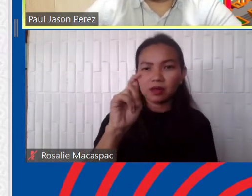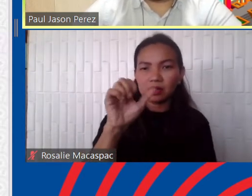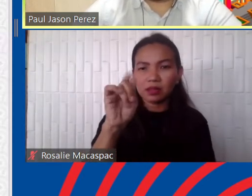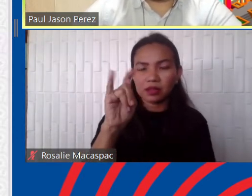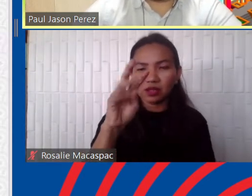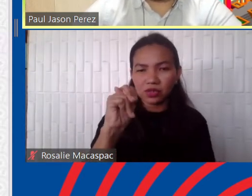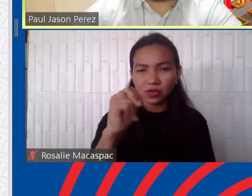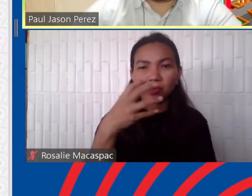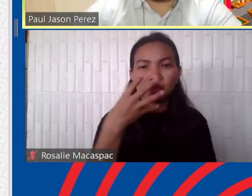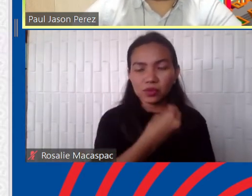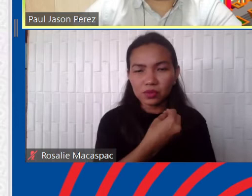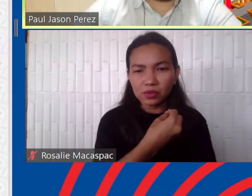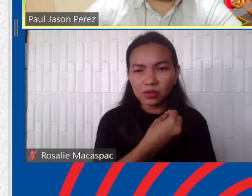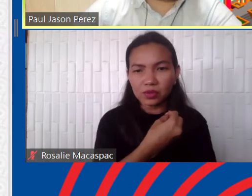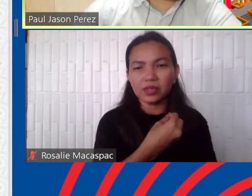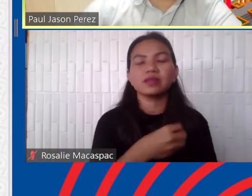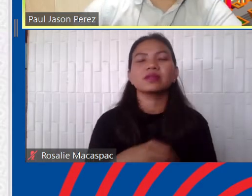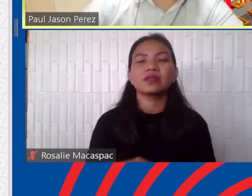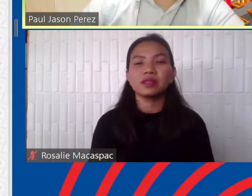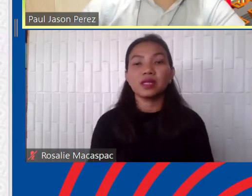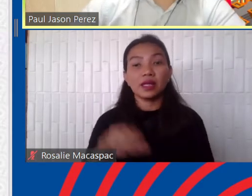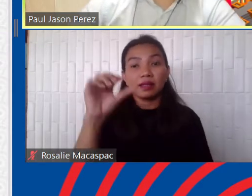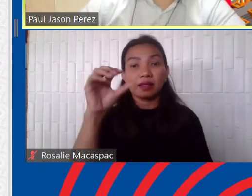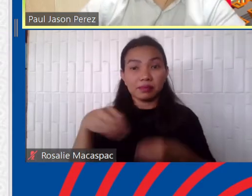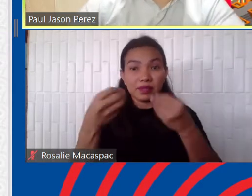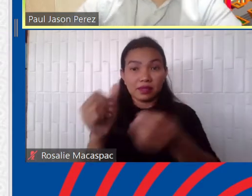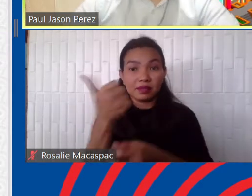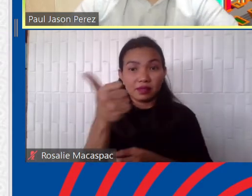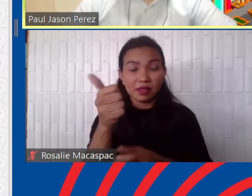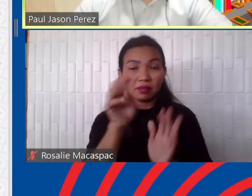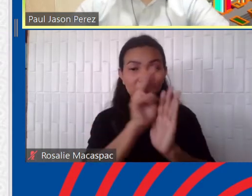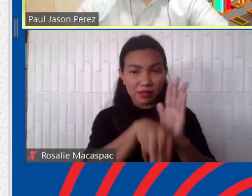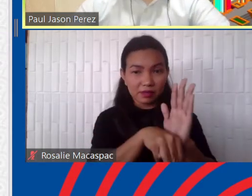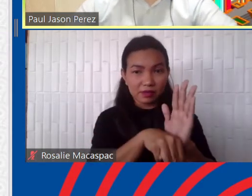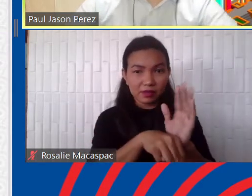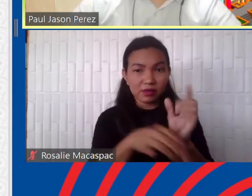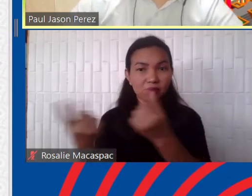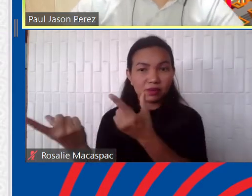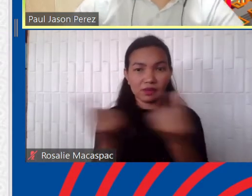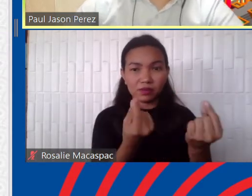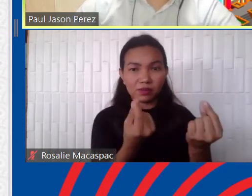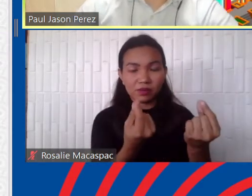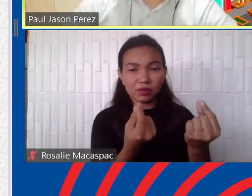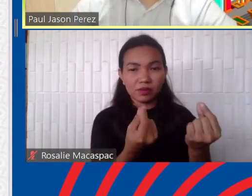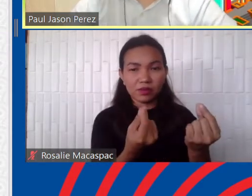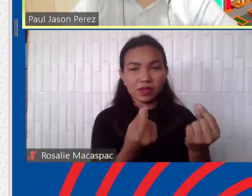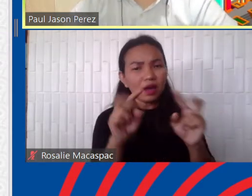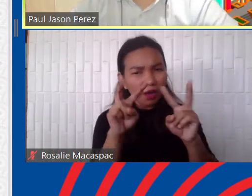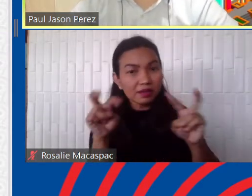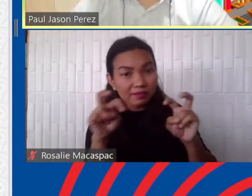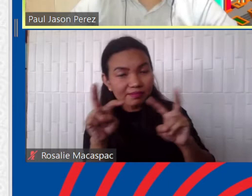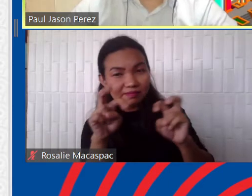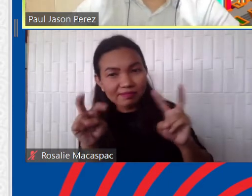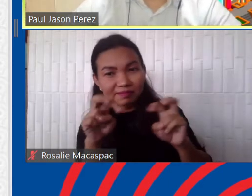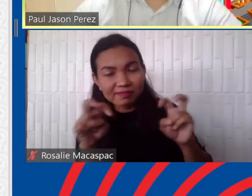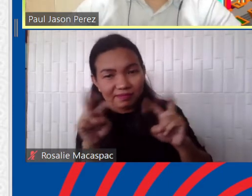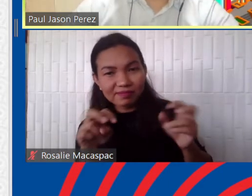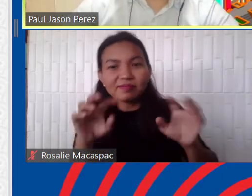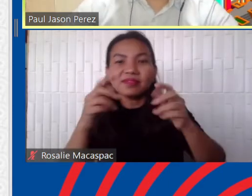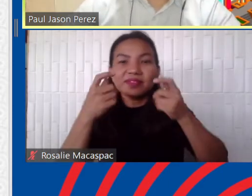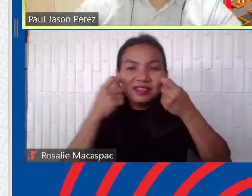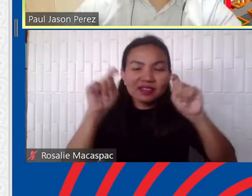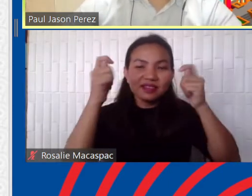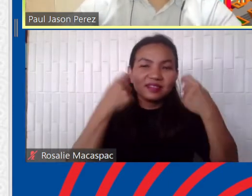I'm giving you 10 minutes to do that. Yeah. So explore tayo. Hanap-hanap tayo ng